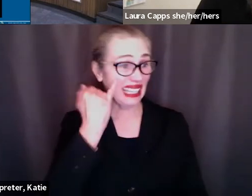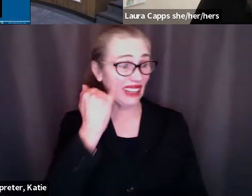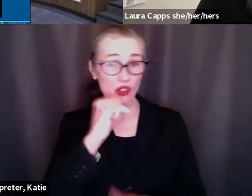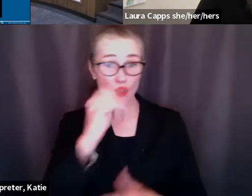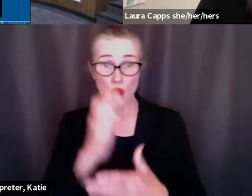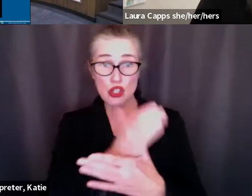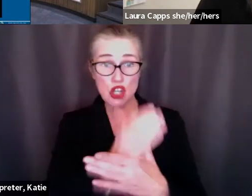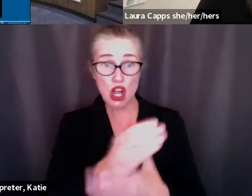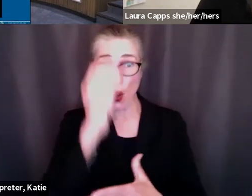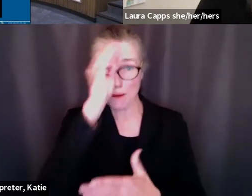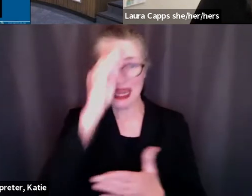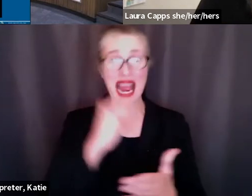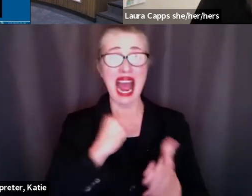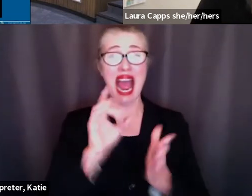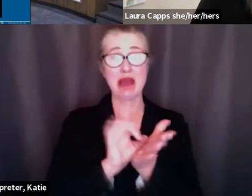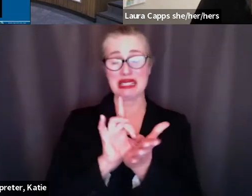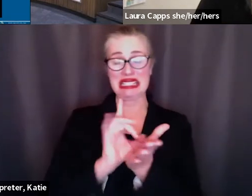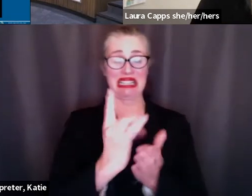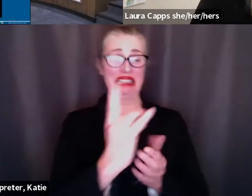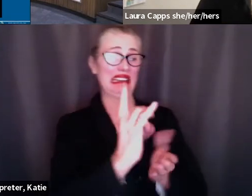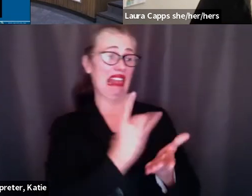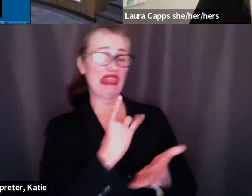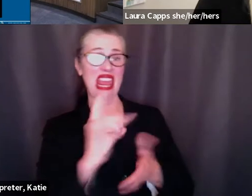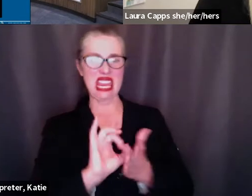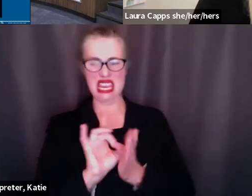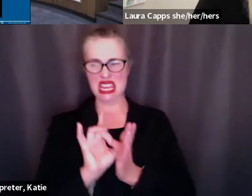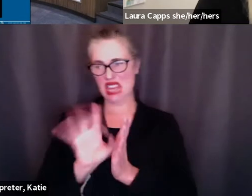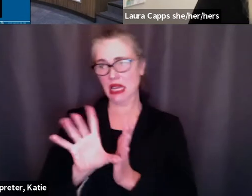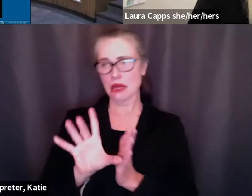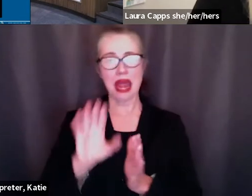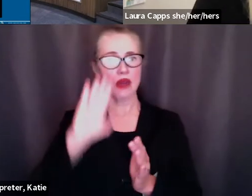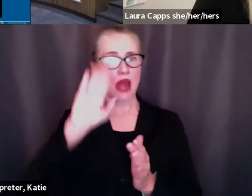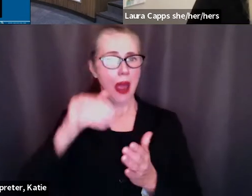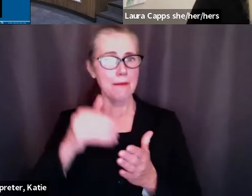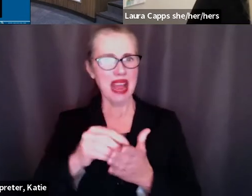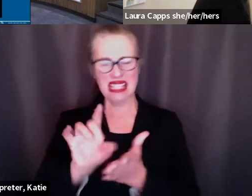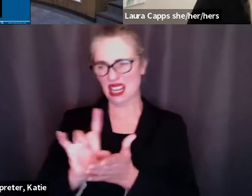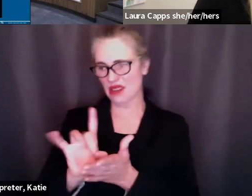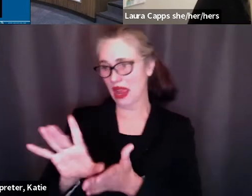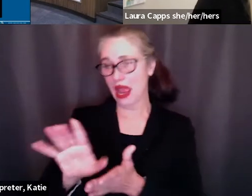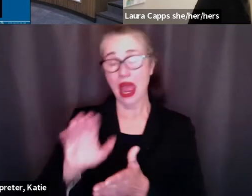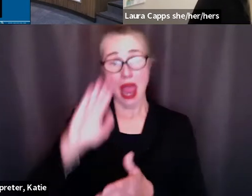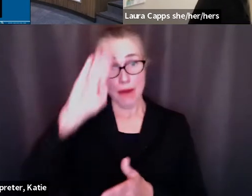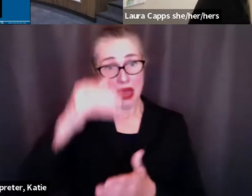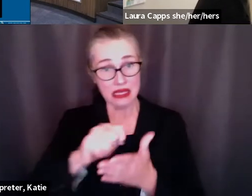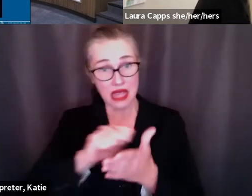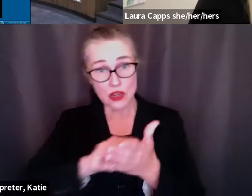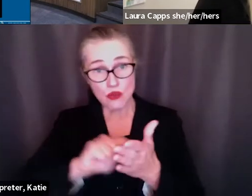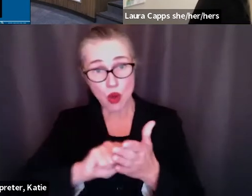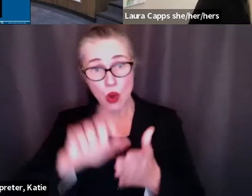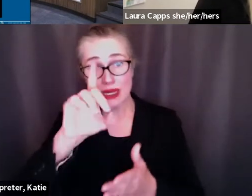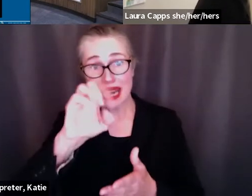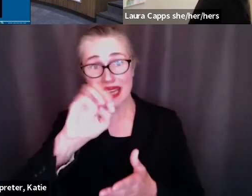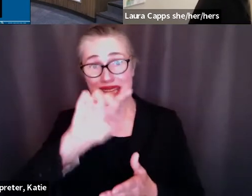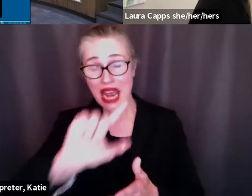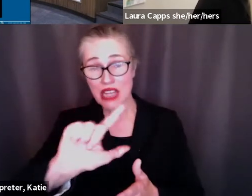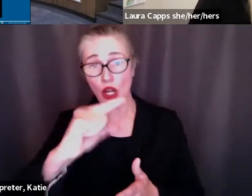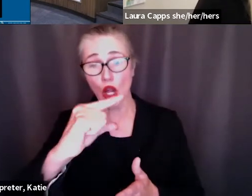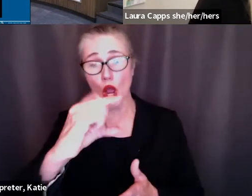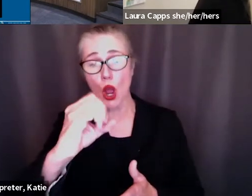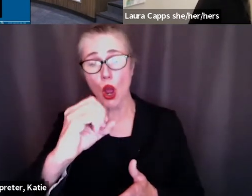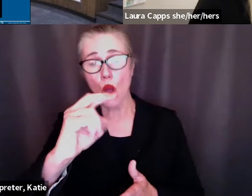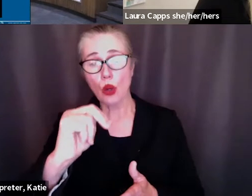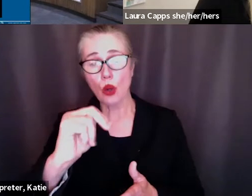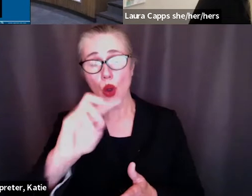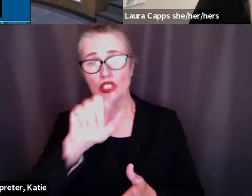was kicked out and my son was not allowed in and my son wrote daniel gonzalez an email saying why did you kick